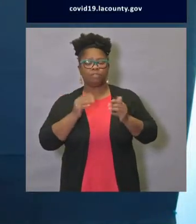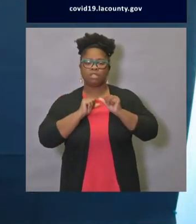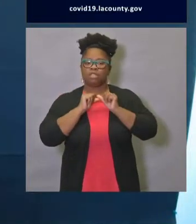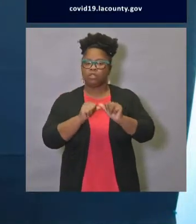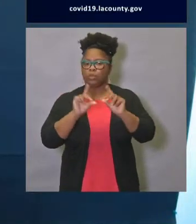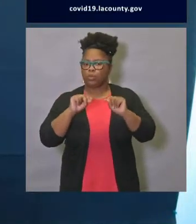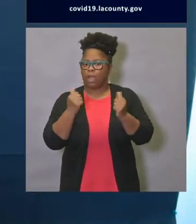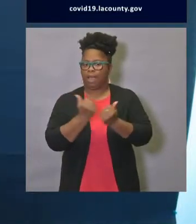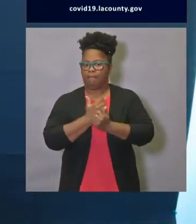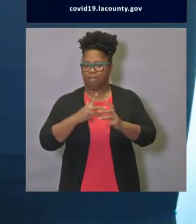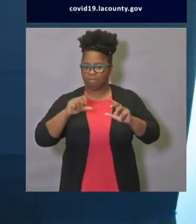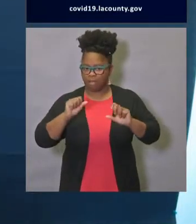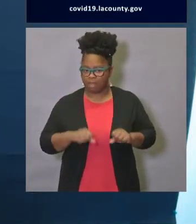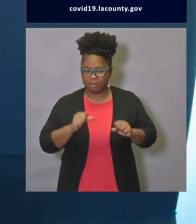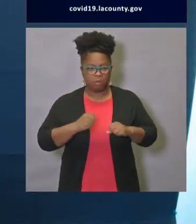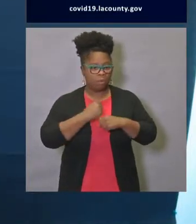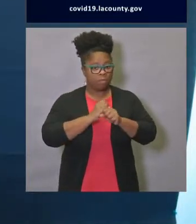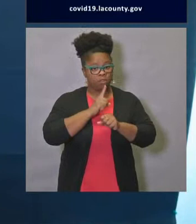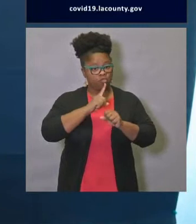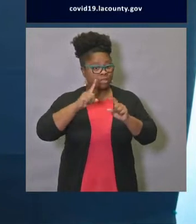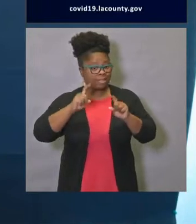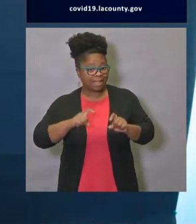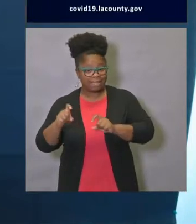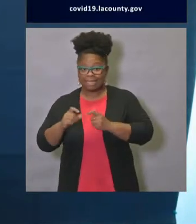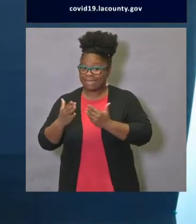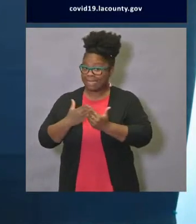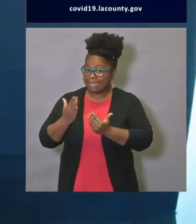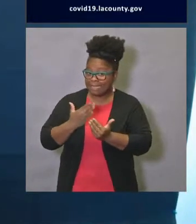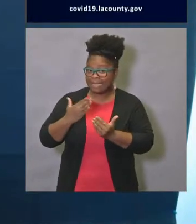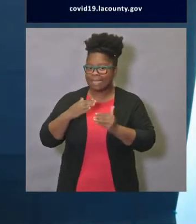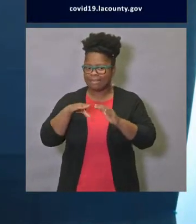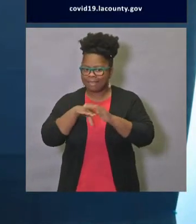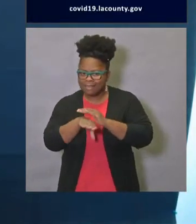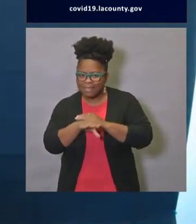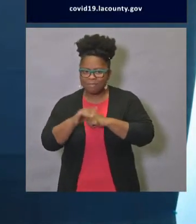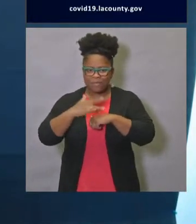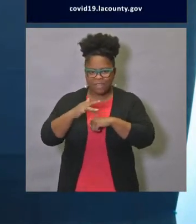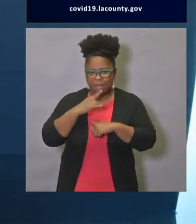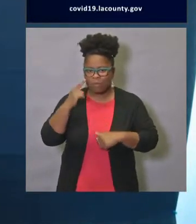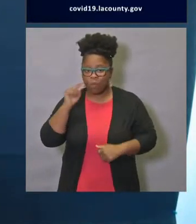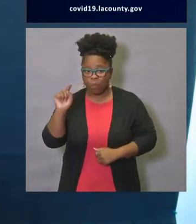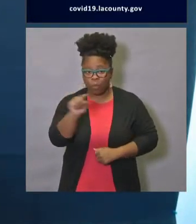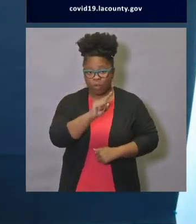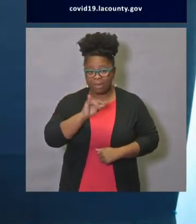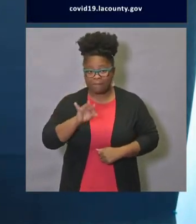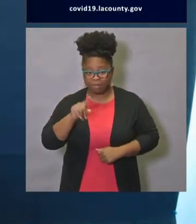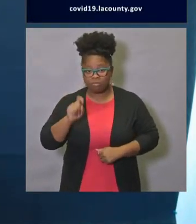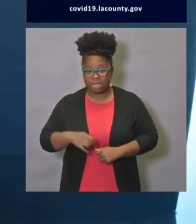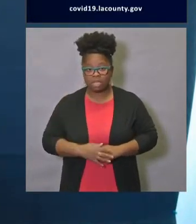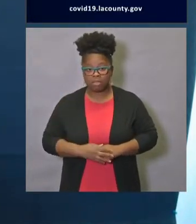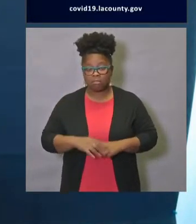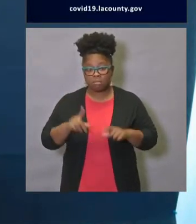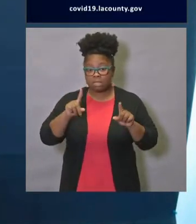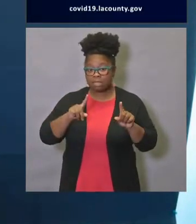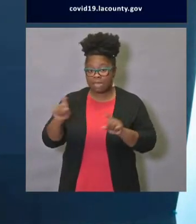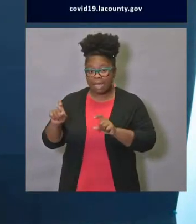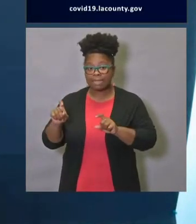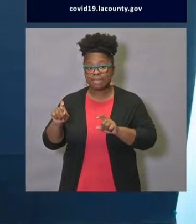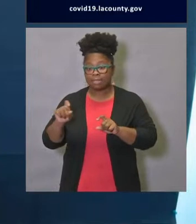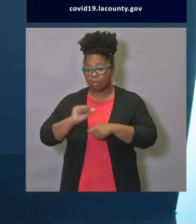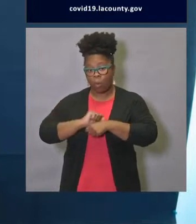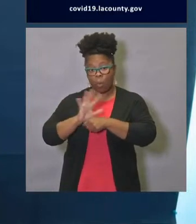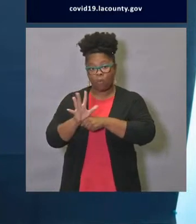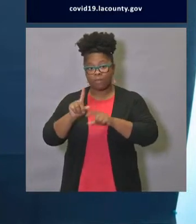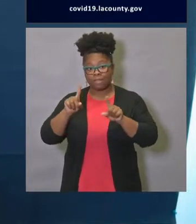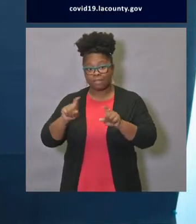we can to make sure that testing is easy, accessible, and available for anyone who needs one. You can get a COVID